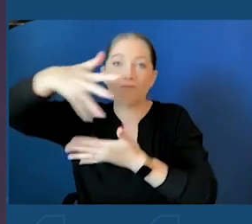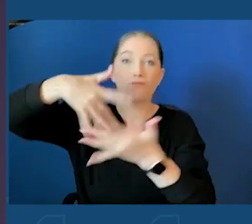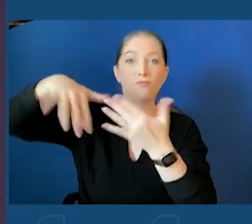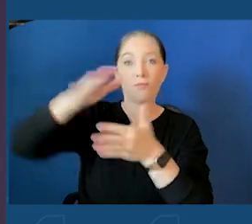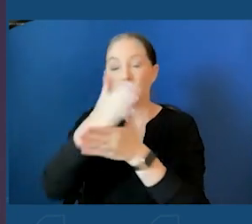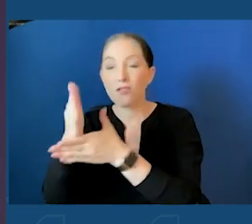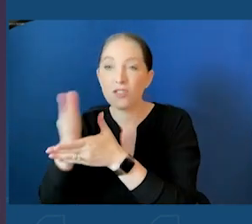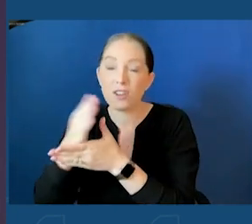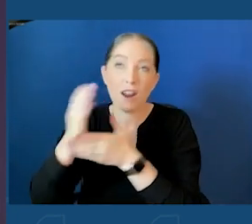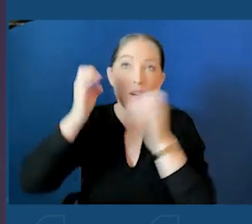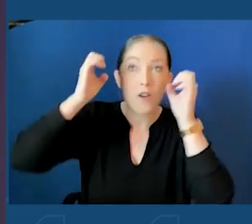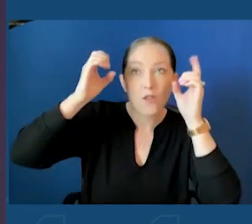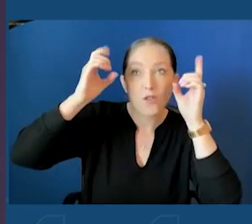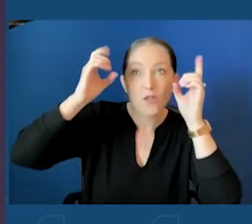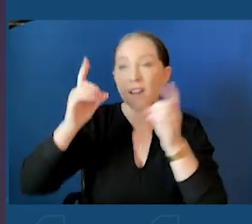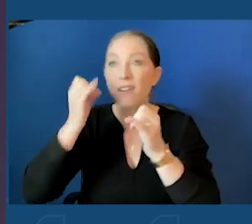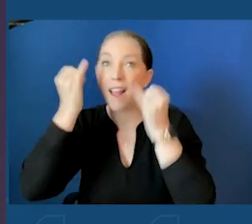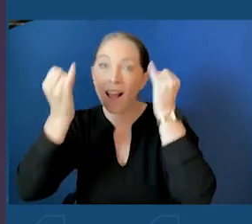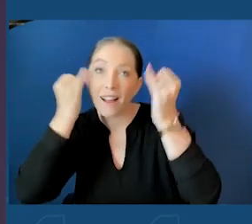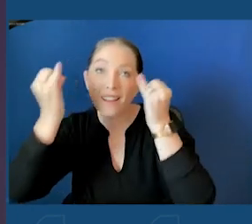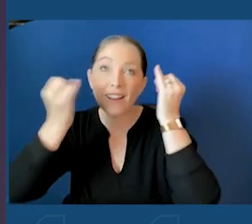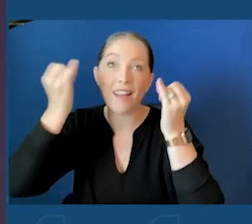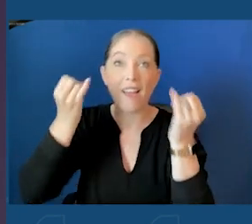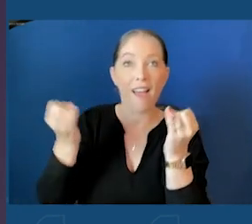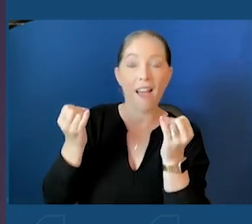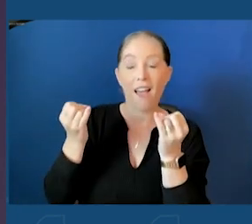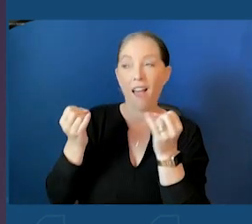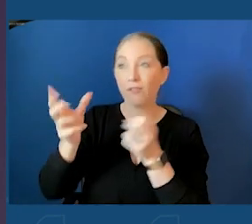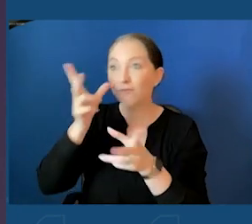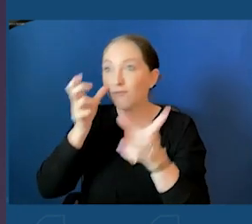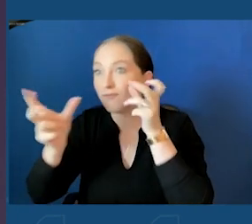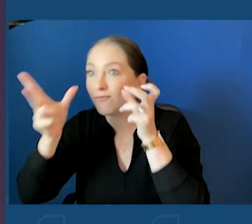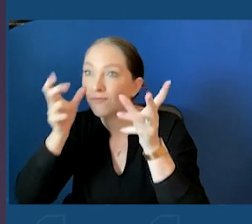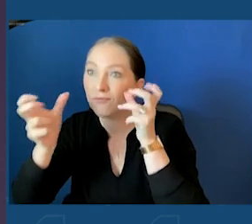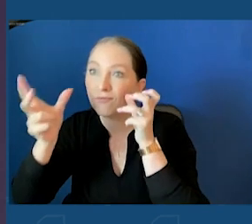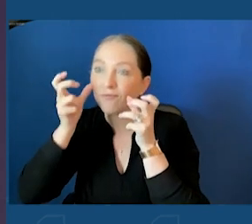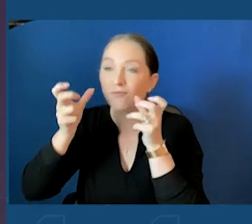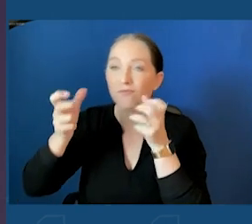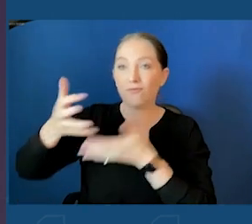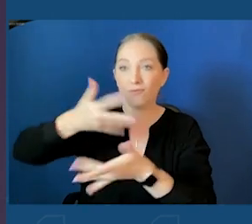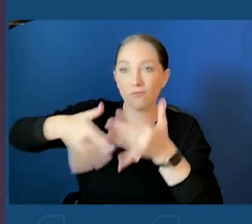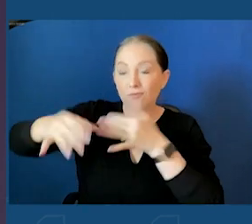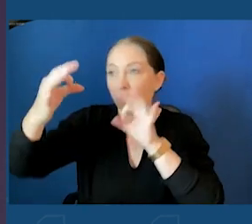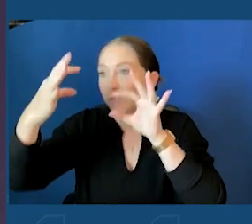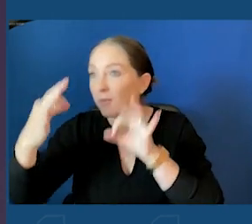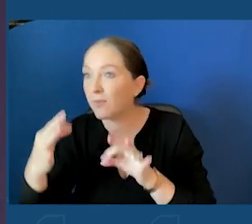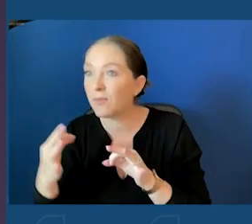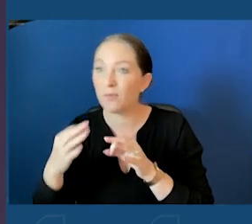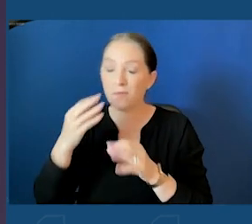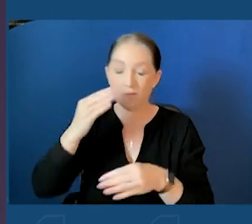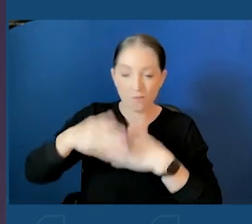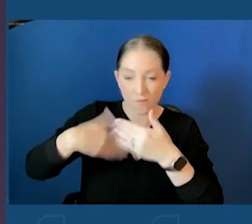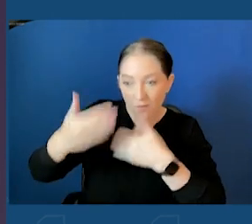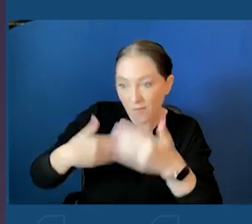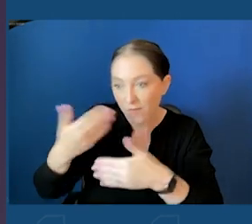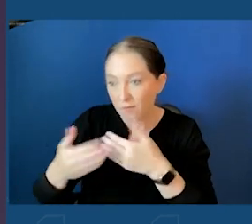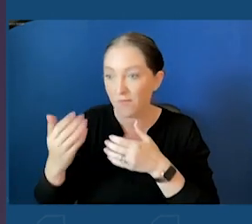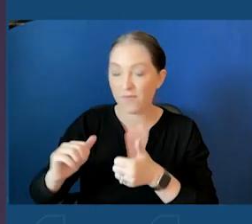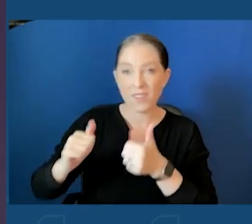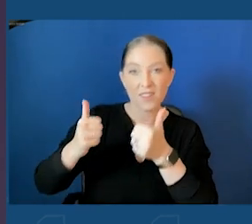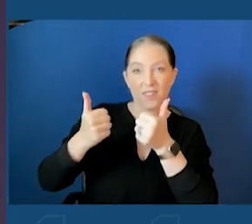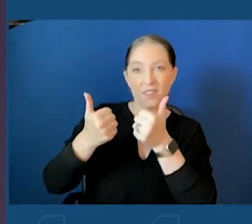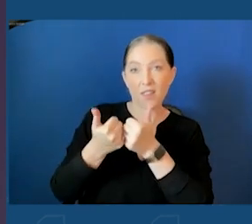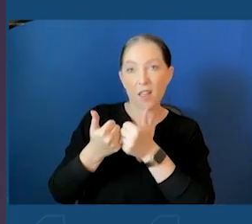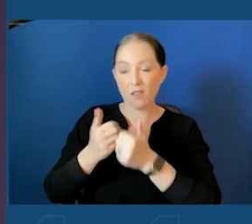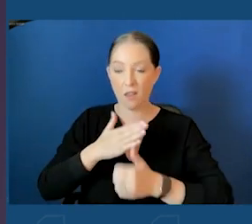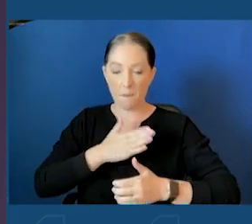I mean, you're listening and absorbing views of others and processing that and challenging that against your own